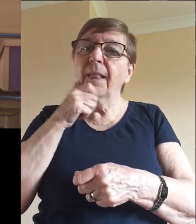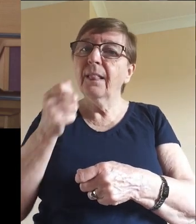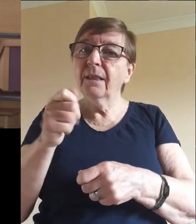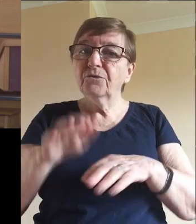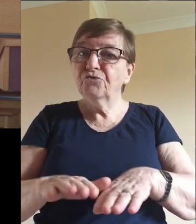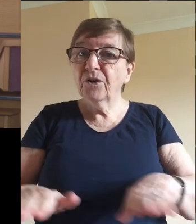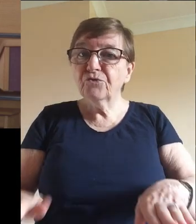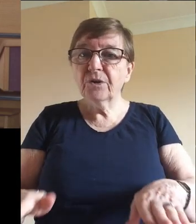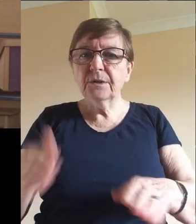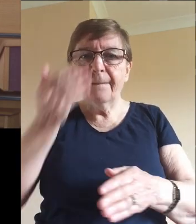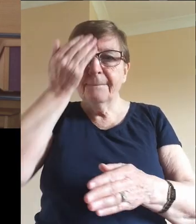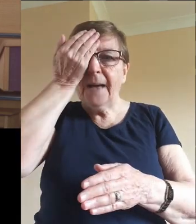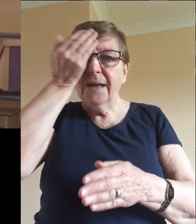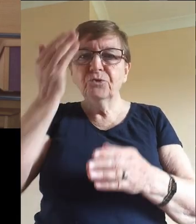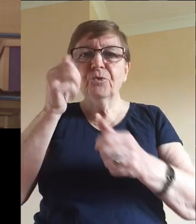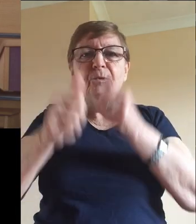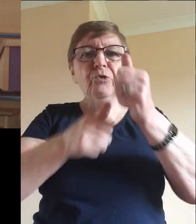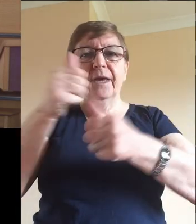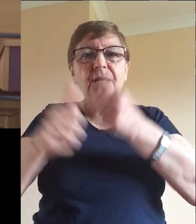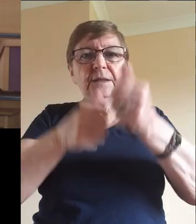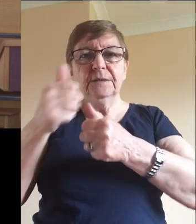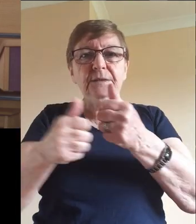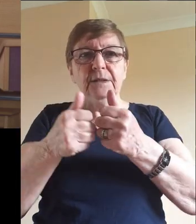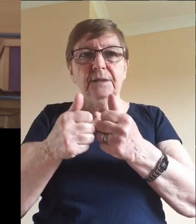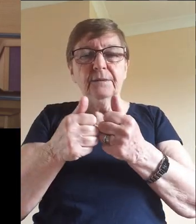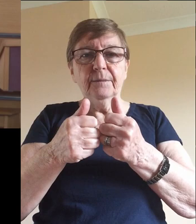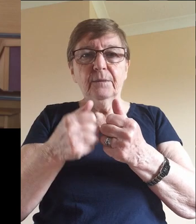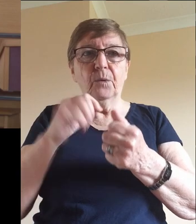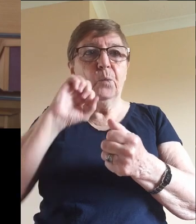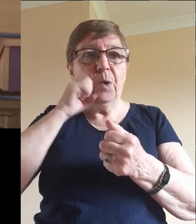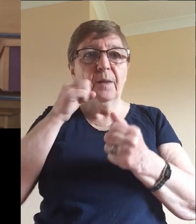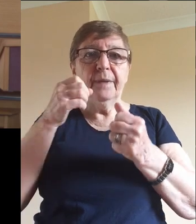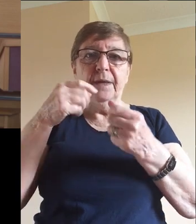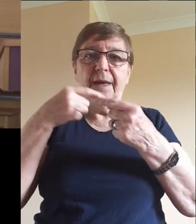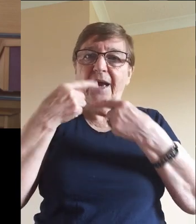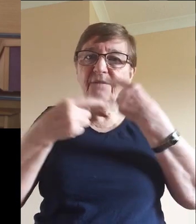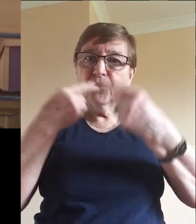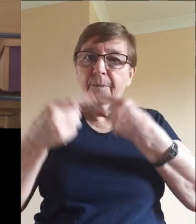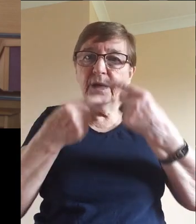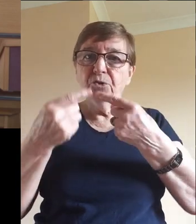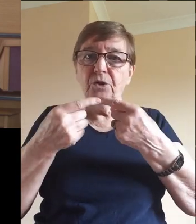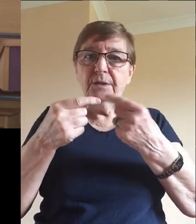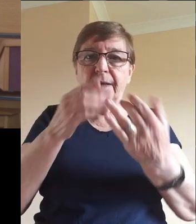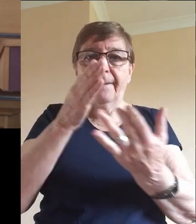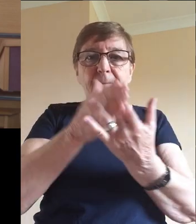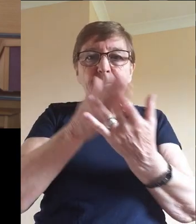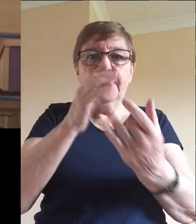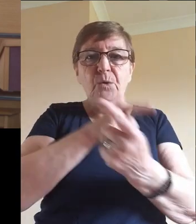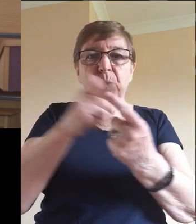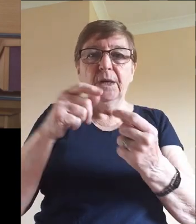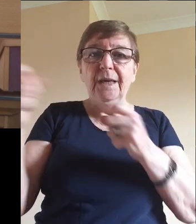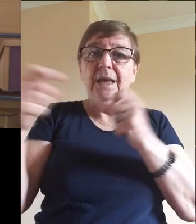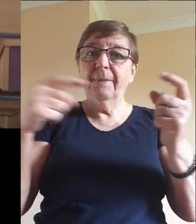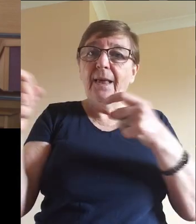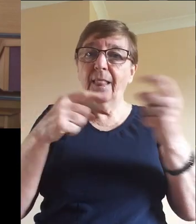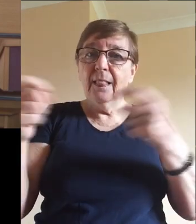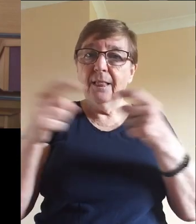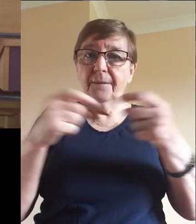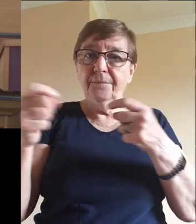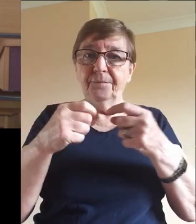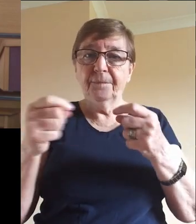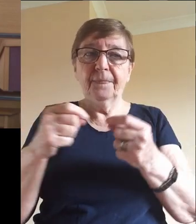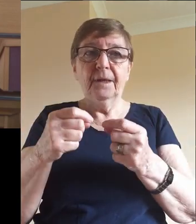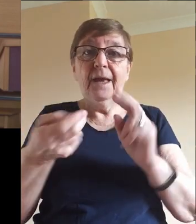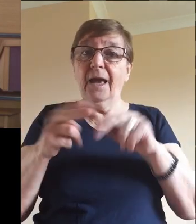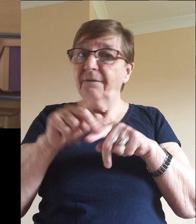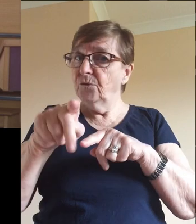patch praise or so on. There'll be information about that in our midweek email, midweek messenger, which comes out on Wednesday.